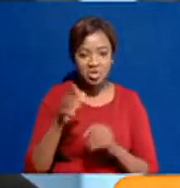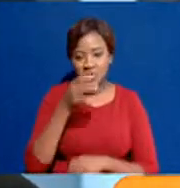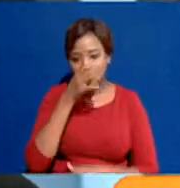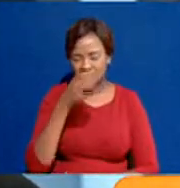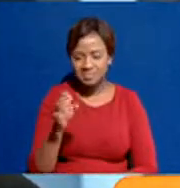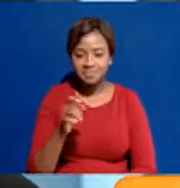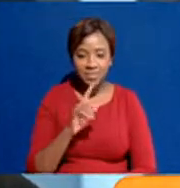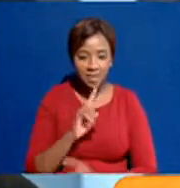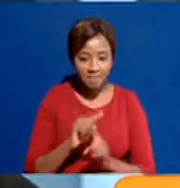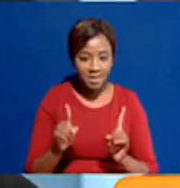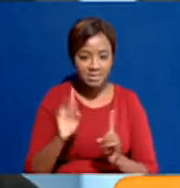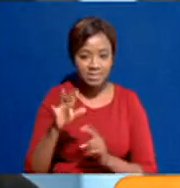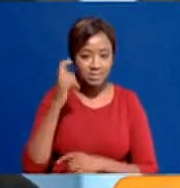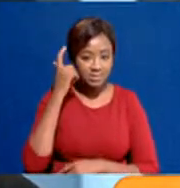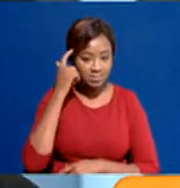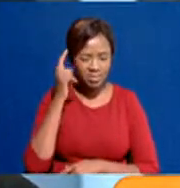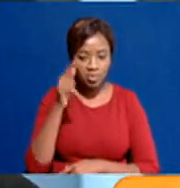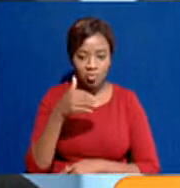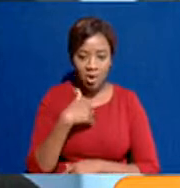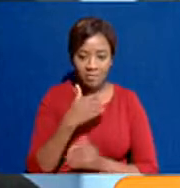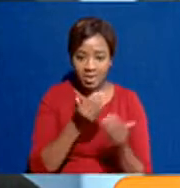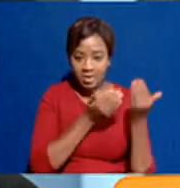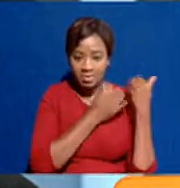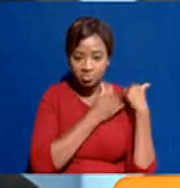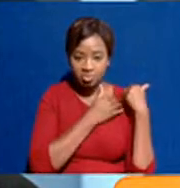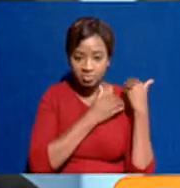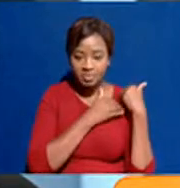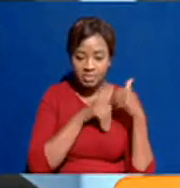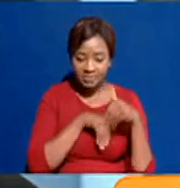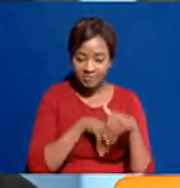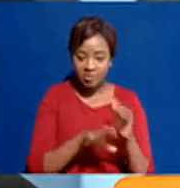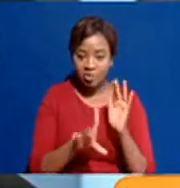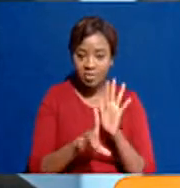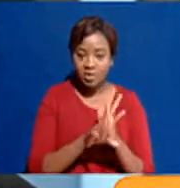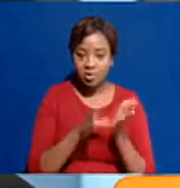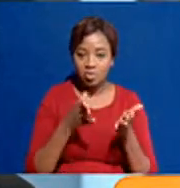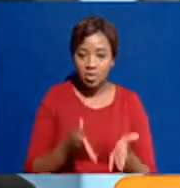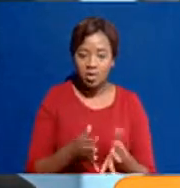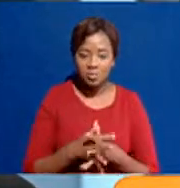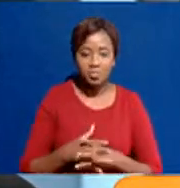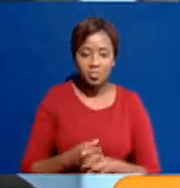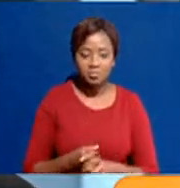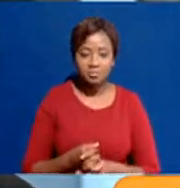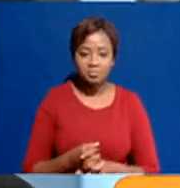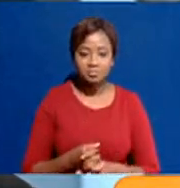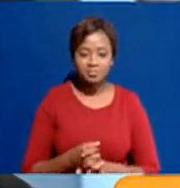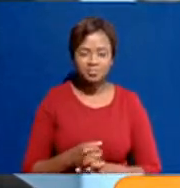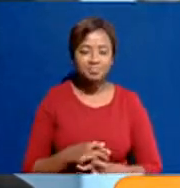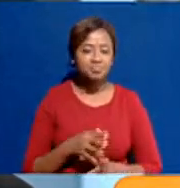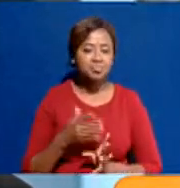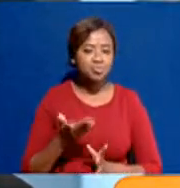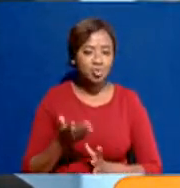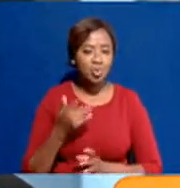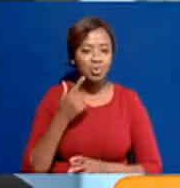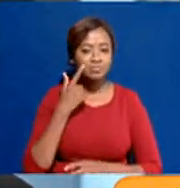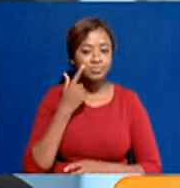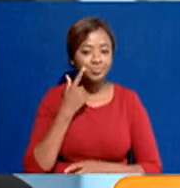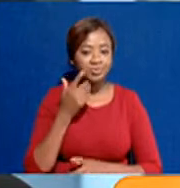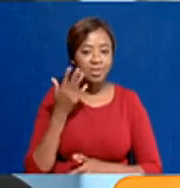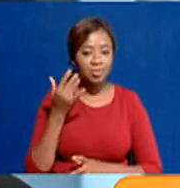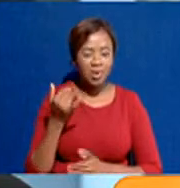have an assignment as per the existing law. That is why you will see some